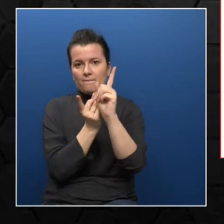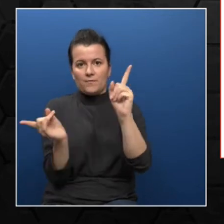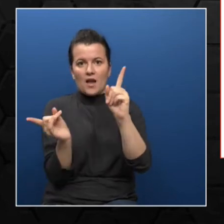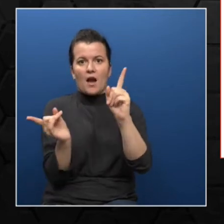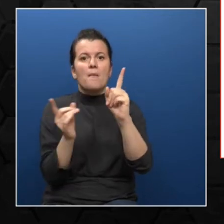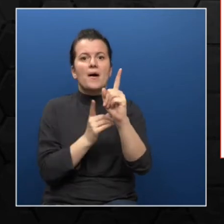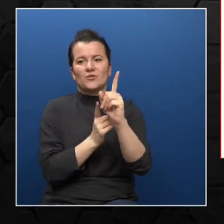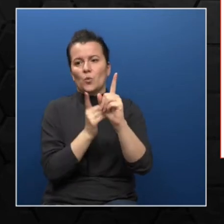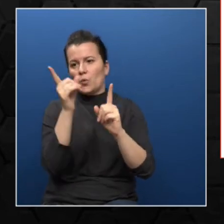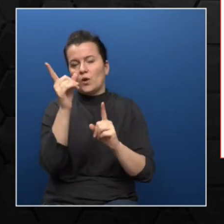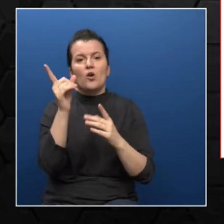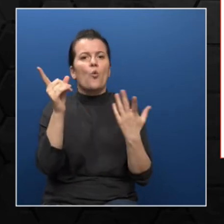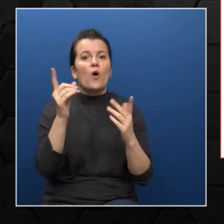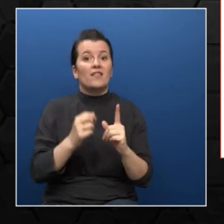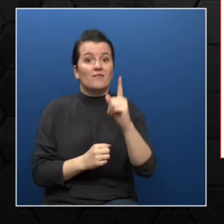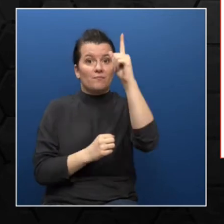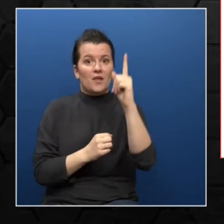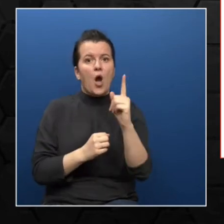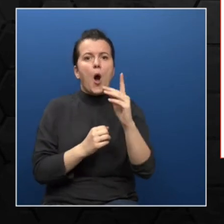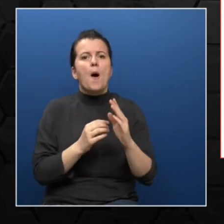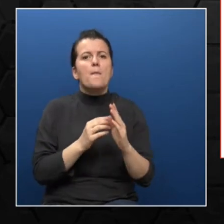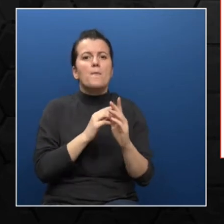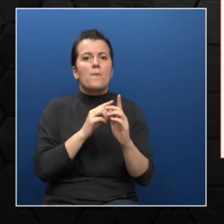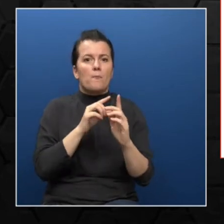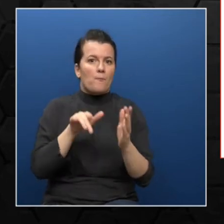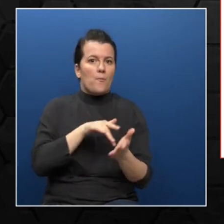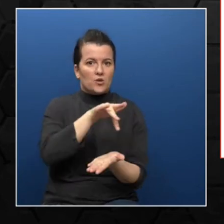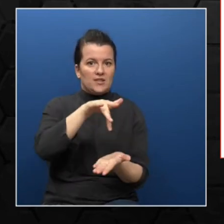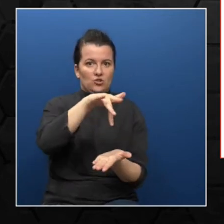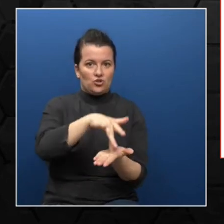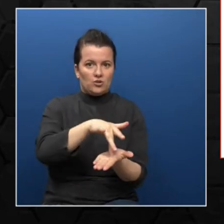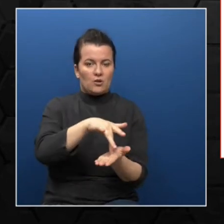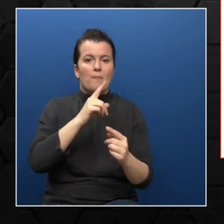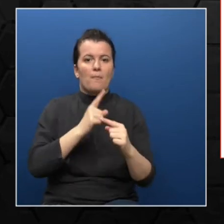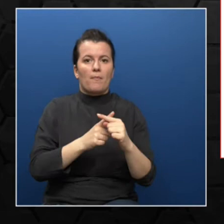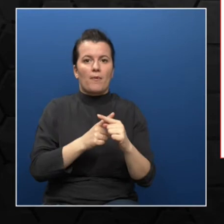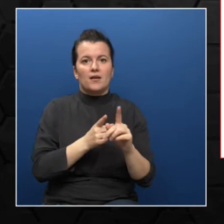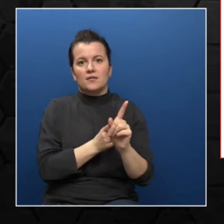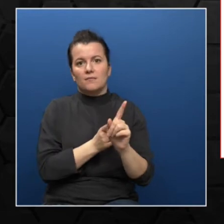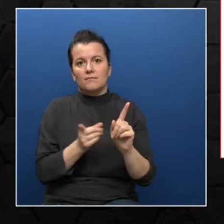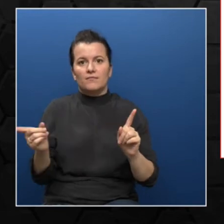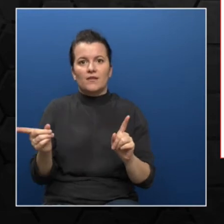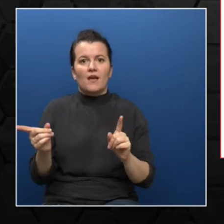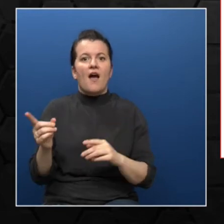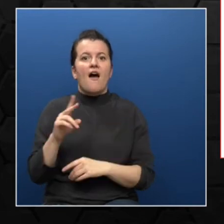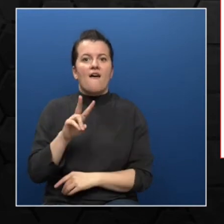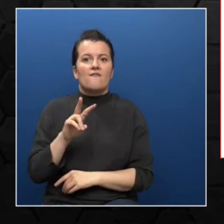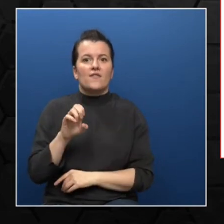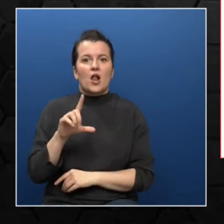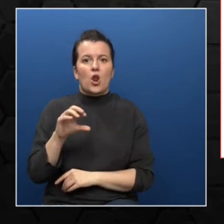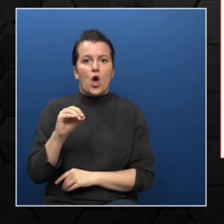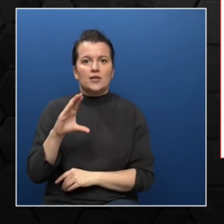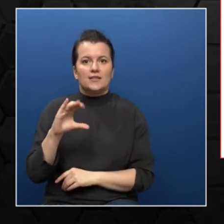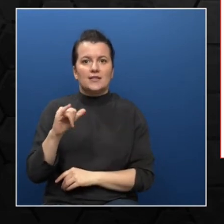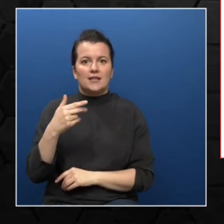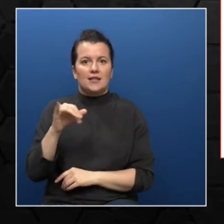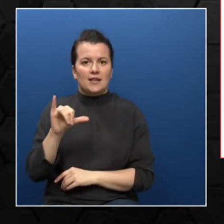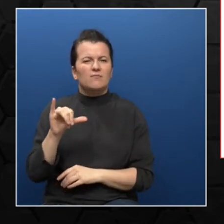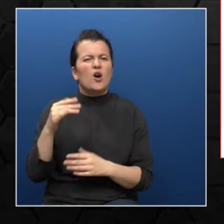two equations to define a particle's position and a particle's velocity. And by particle here, I mean